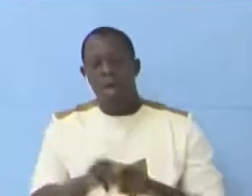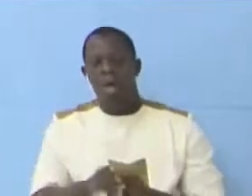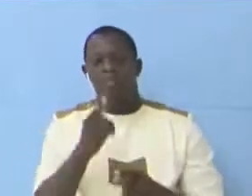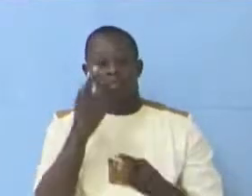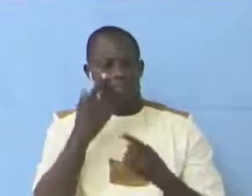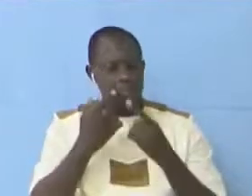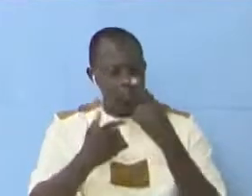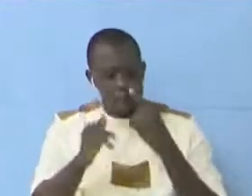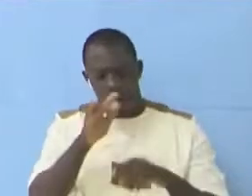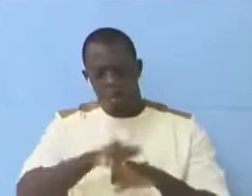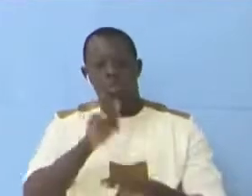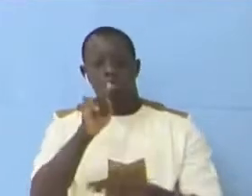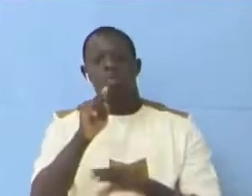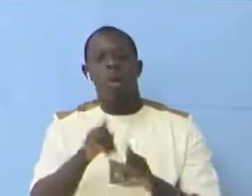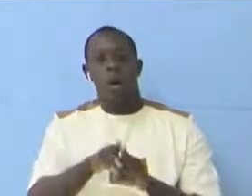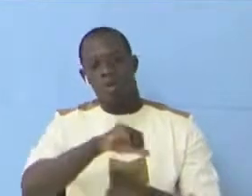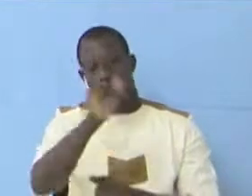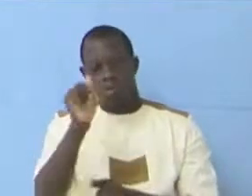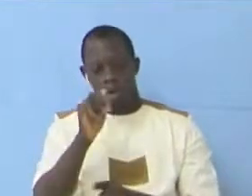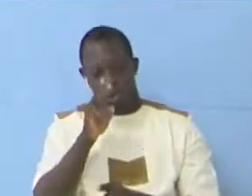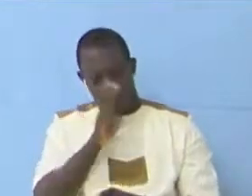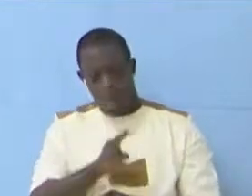and you have responded.